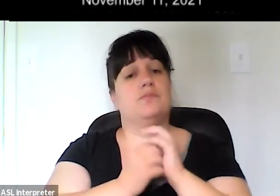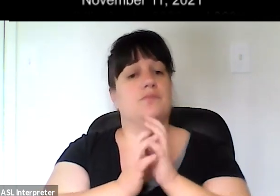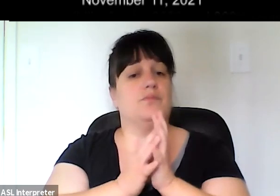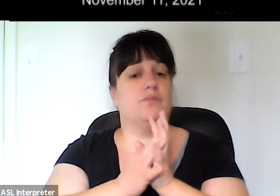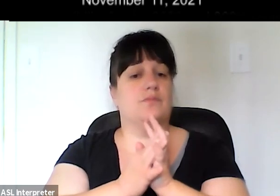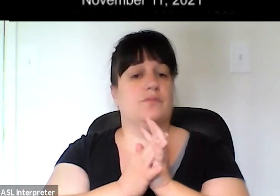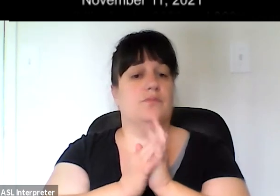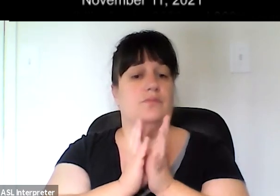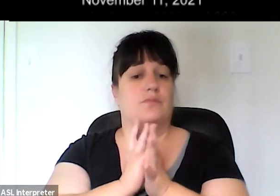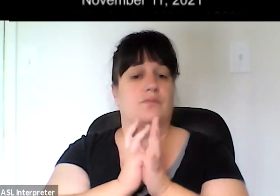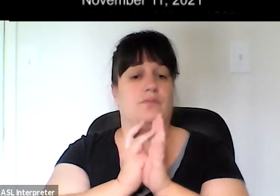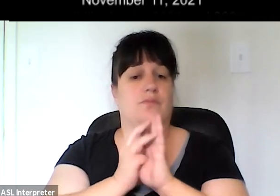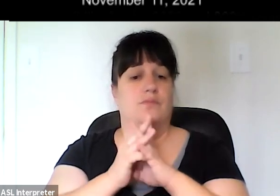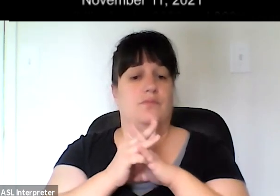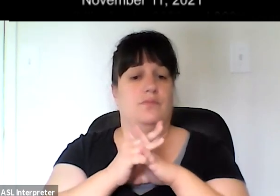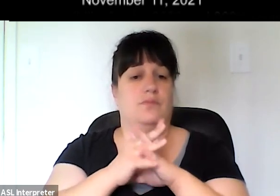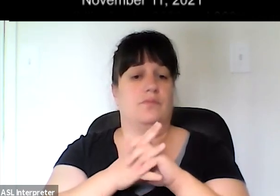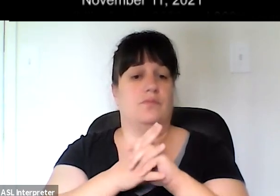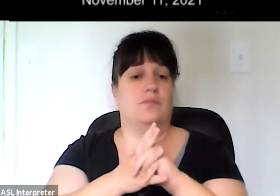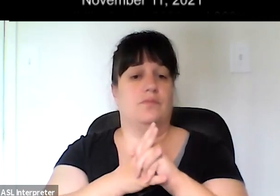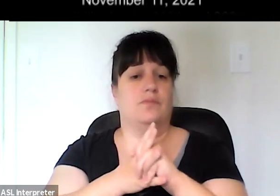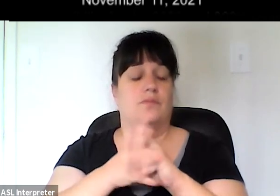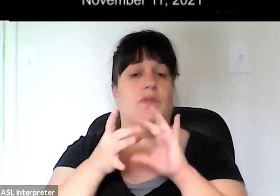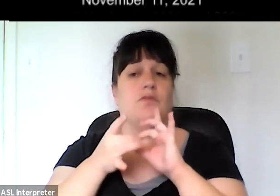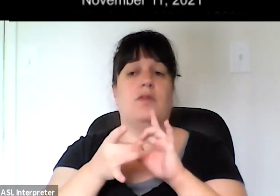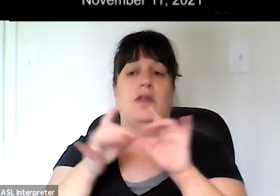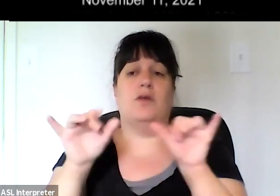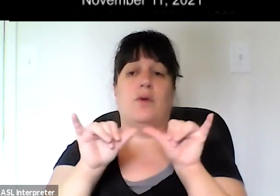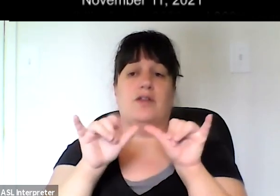of engineering design or